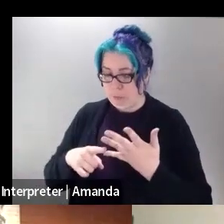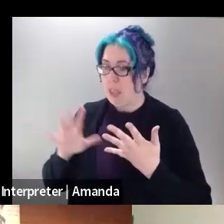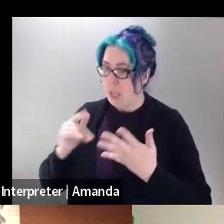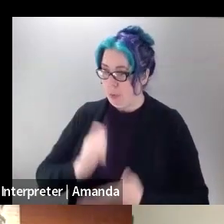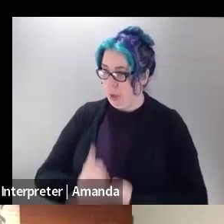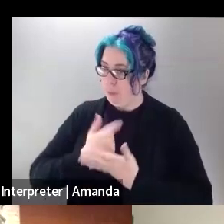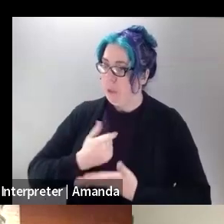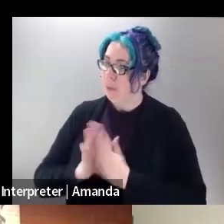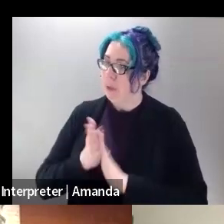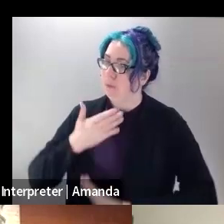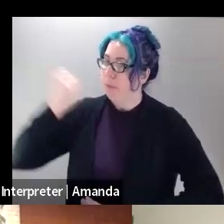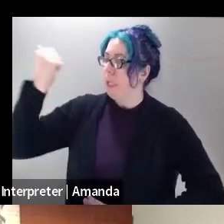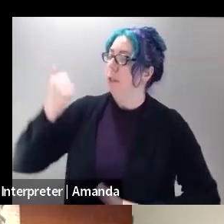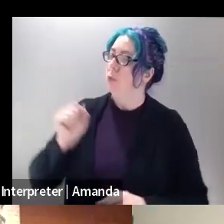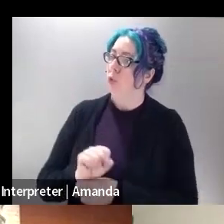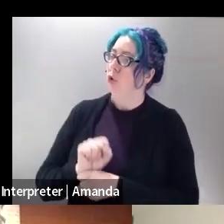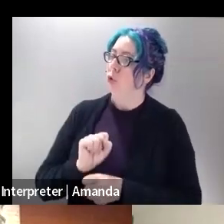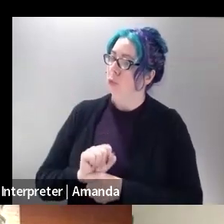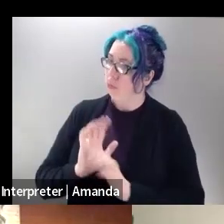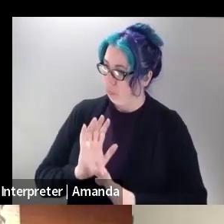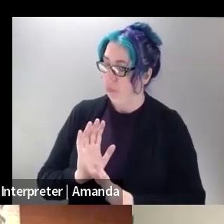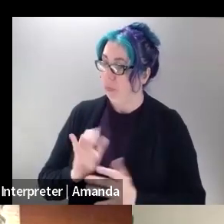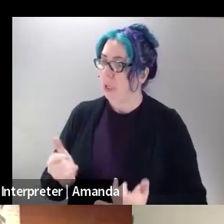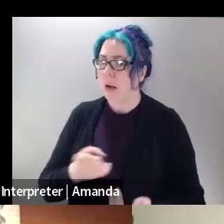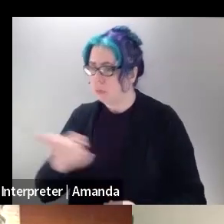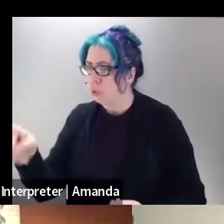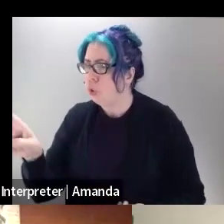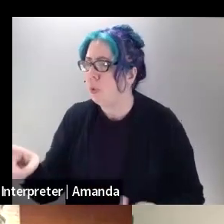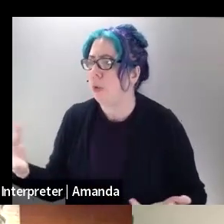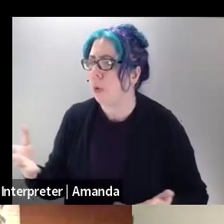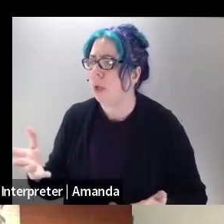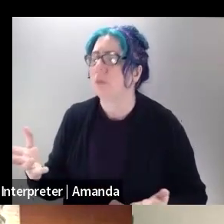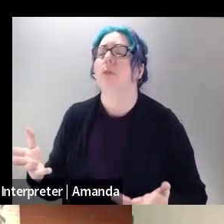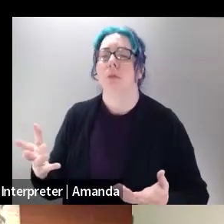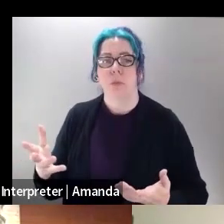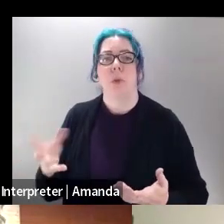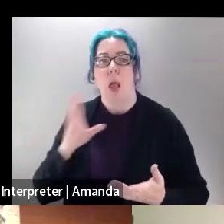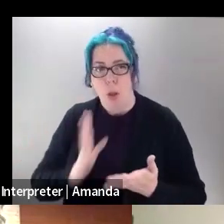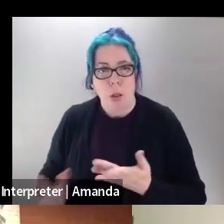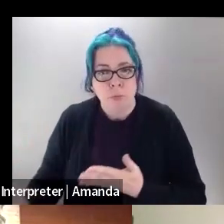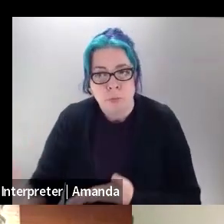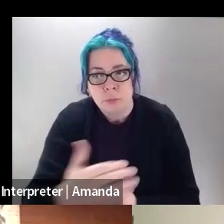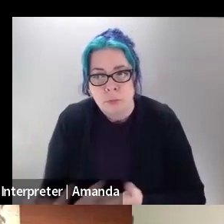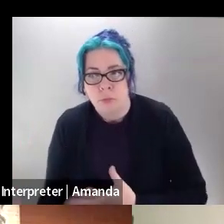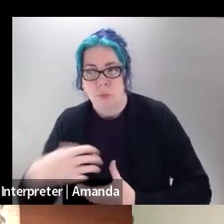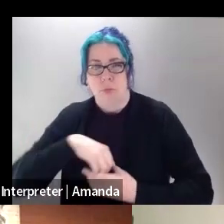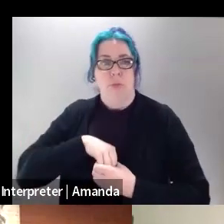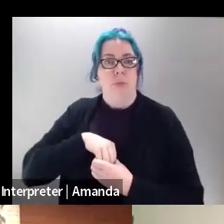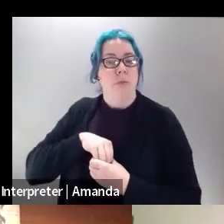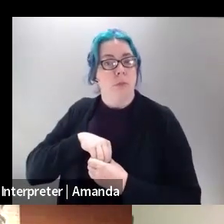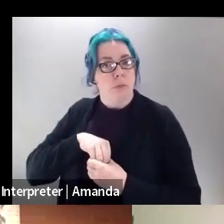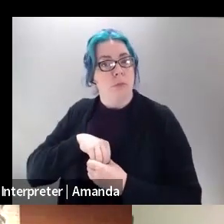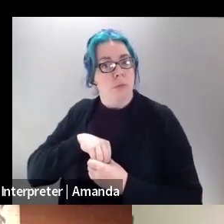possible conditions. And I'll take, pieces of you, pieces of your colleagues, and hang that onto my